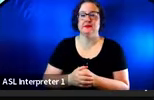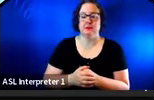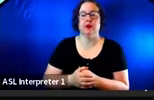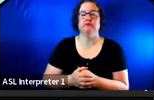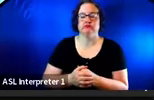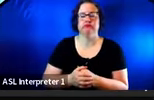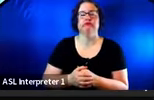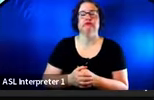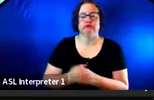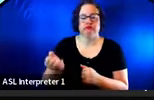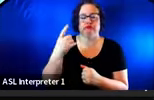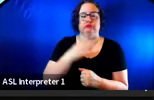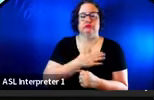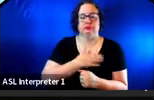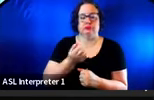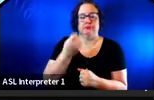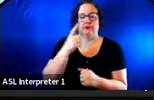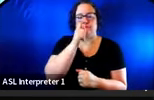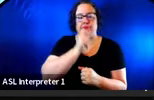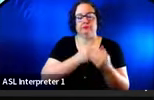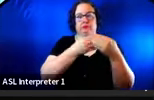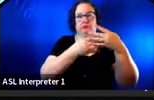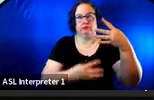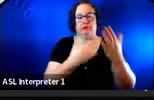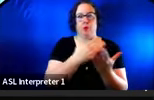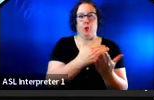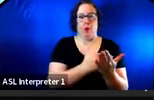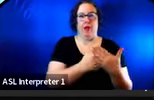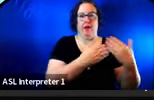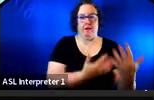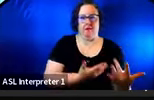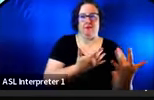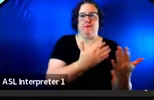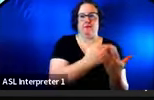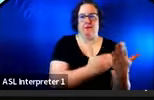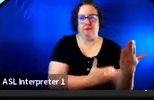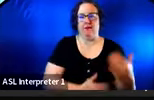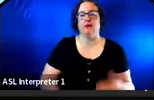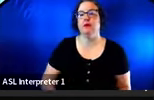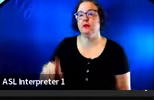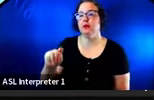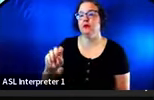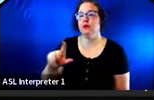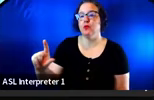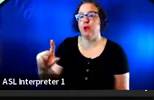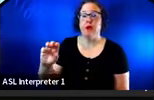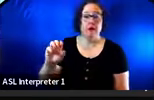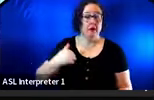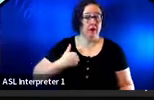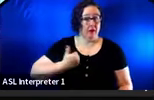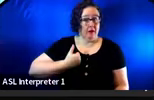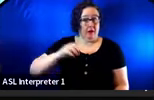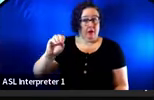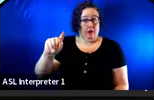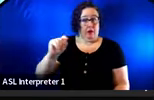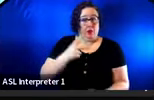of a wait, yes. From Terrell, I'm currently an OT graduate student. I'm doing